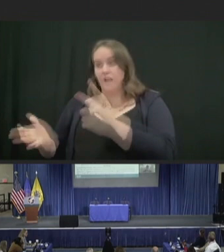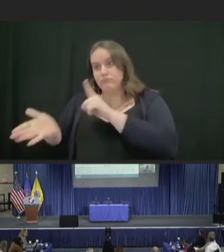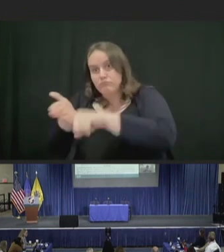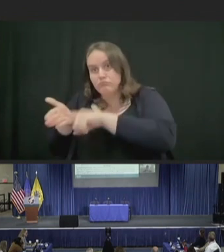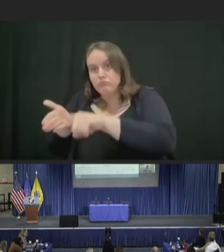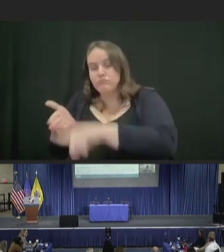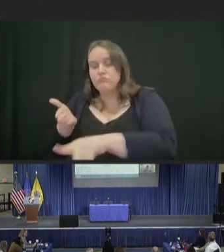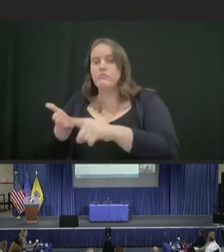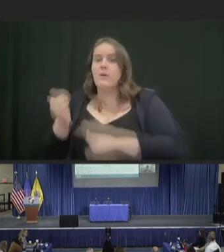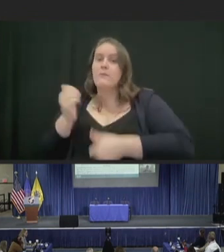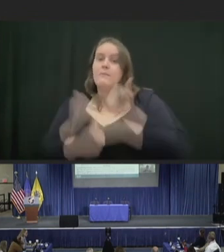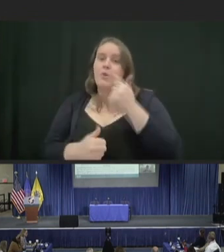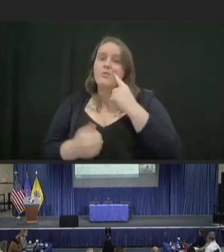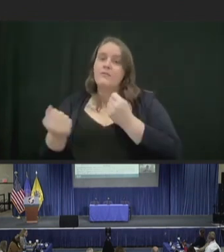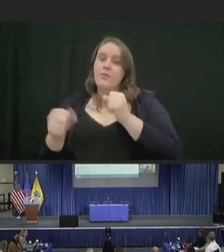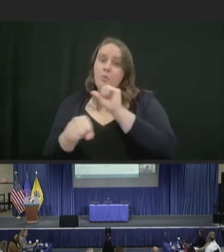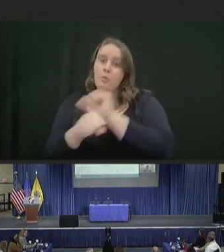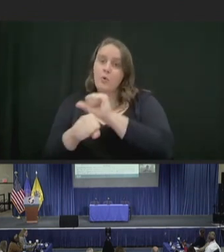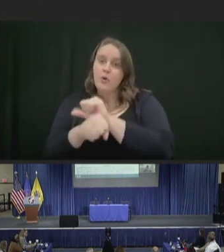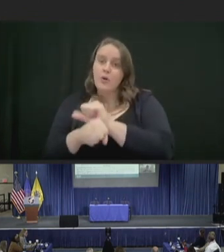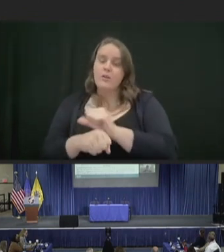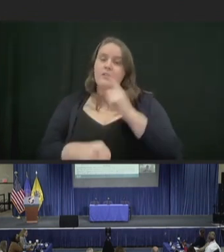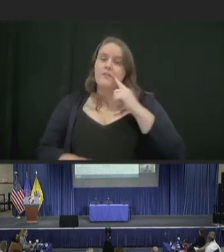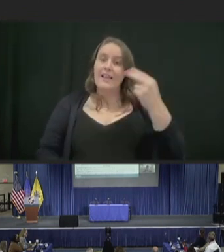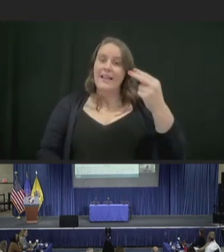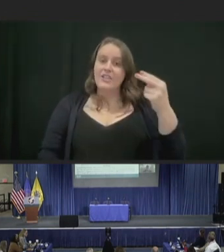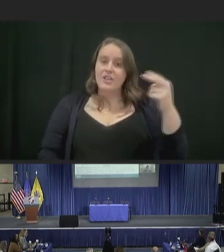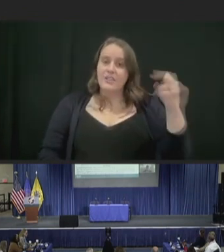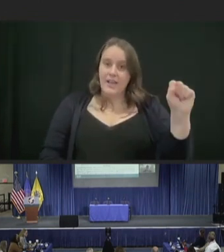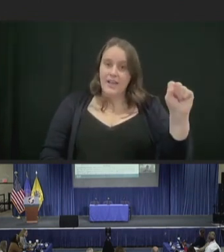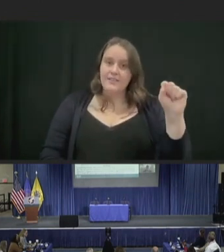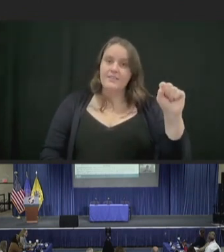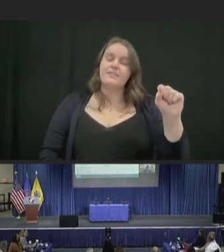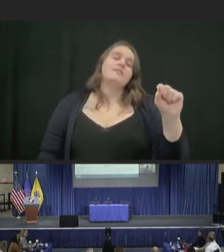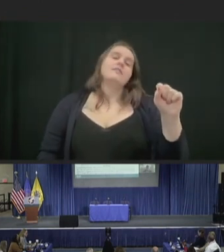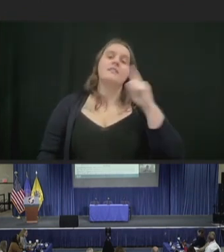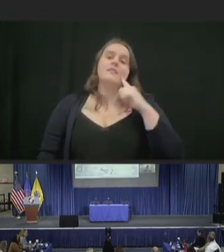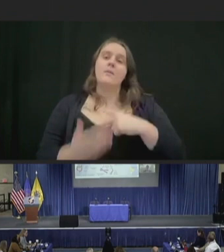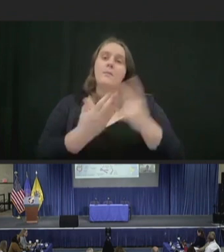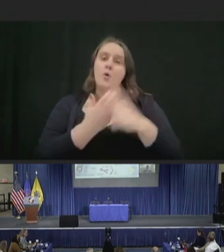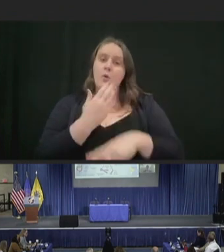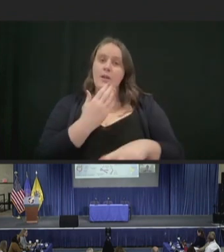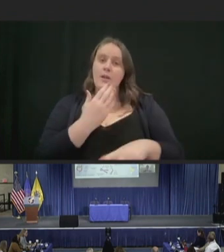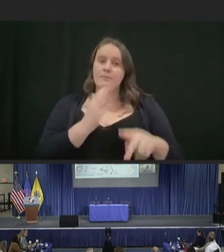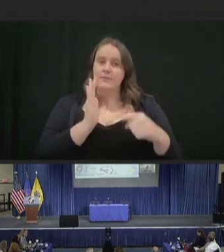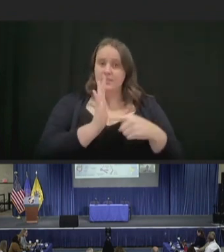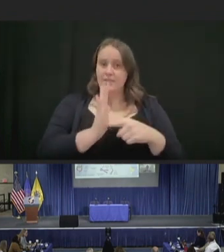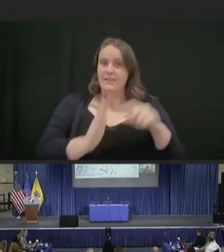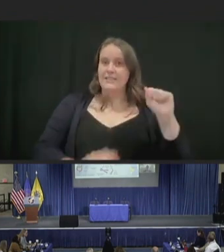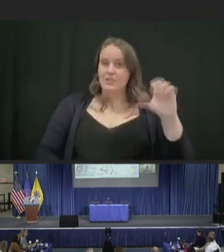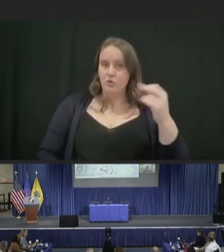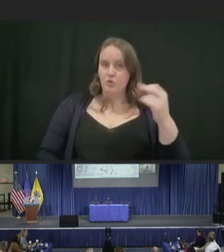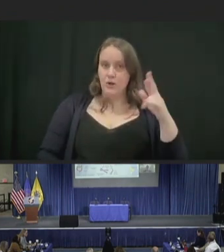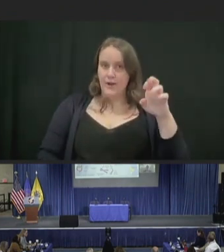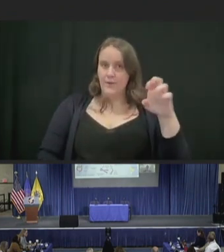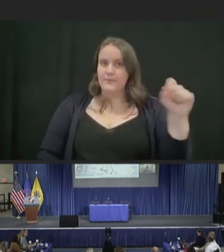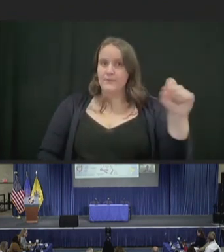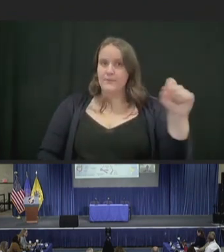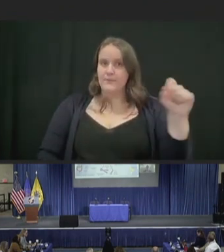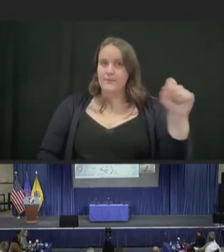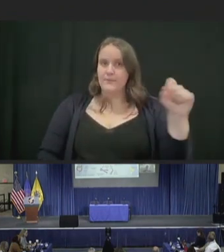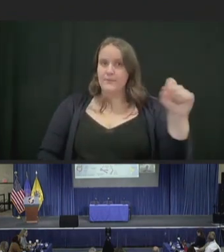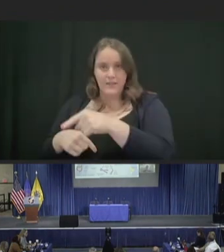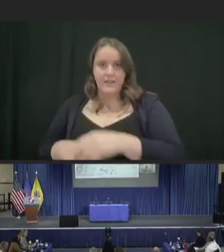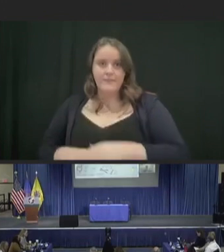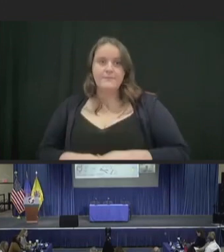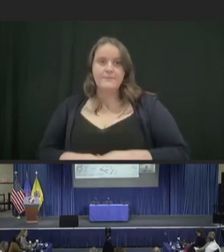by HHS through NIAID's CHOV-D programs, such as at Scripps, that you'll hear about. HIV also